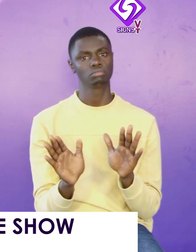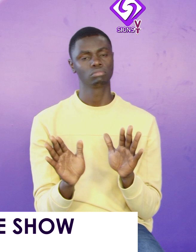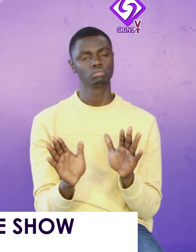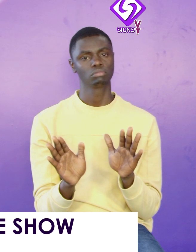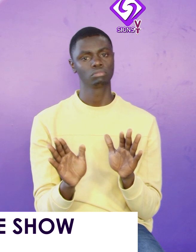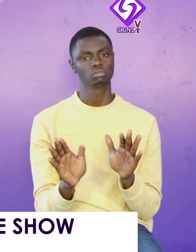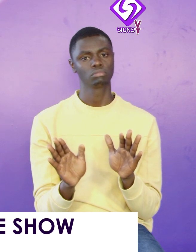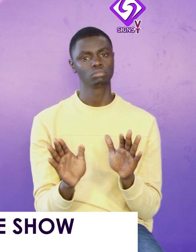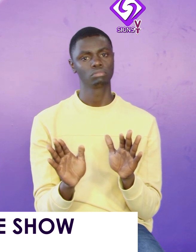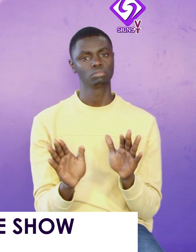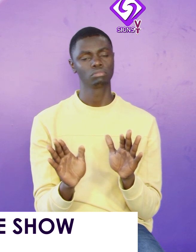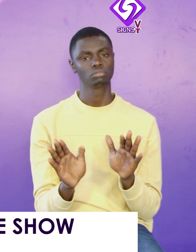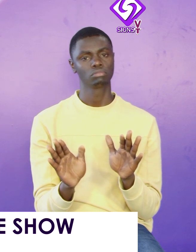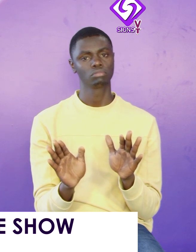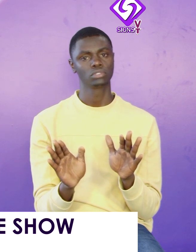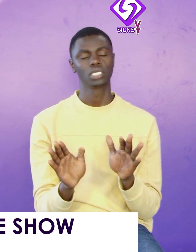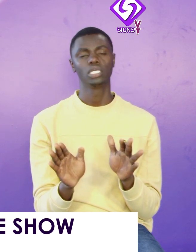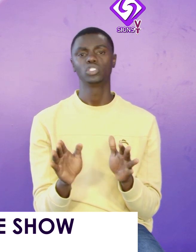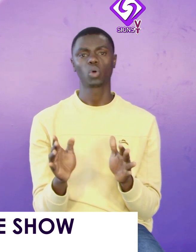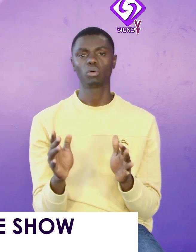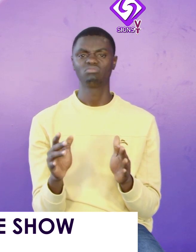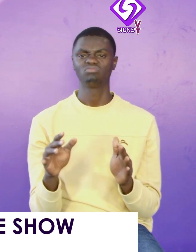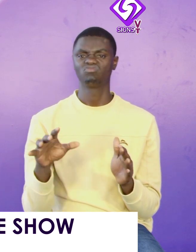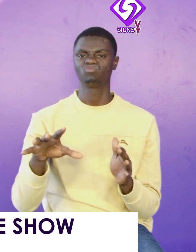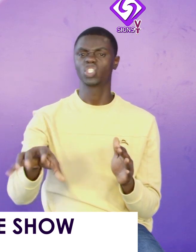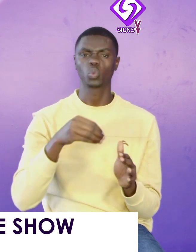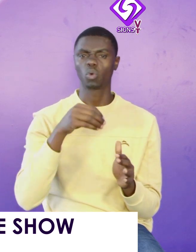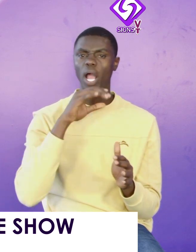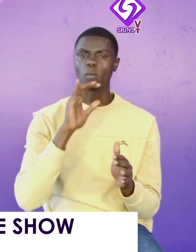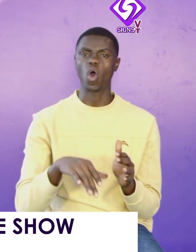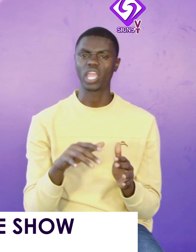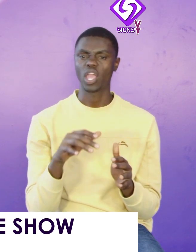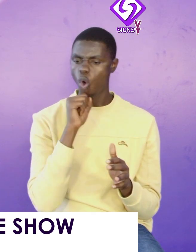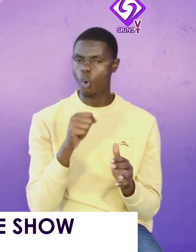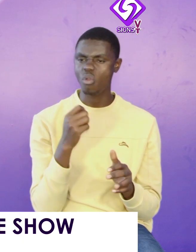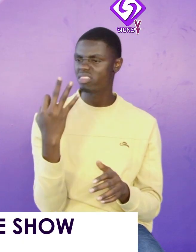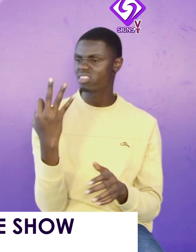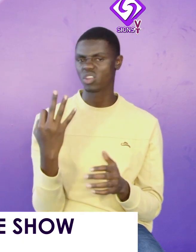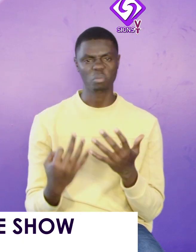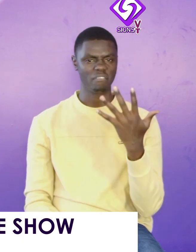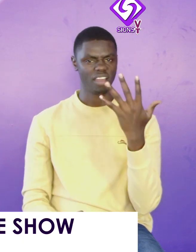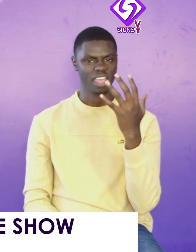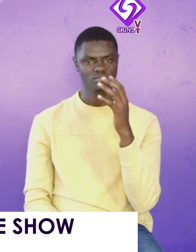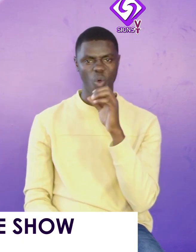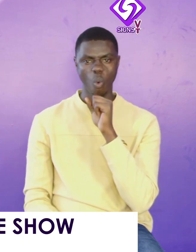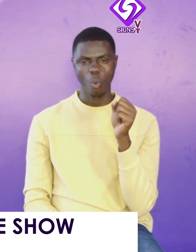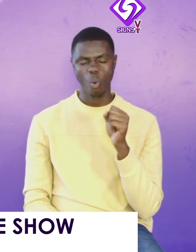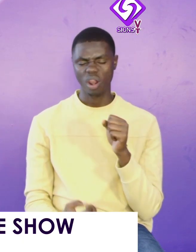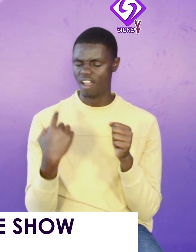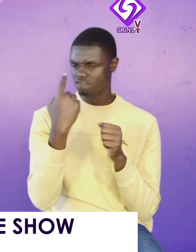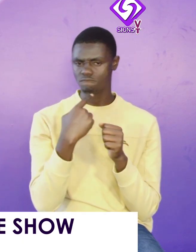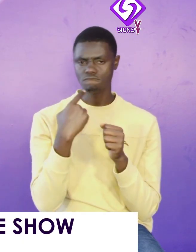took their very small boy, I don't know whether that was 3, 4, 5 years old boy, very